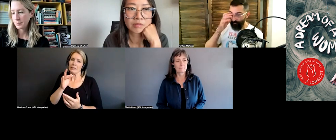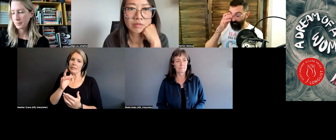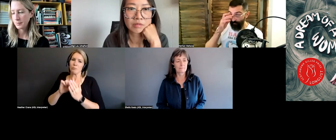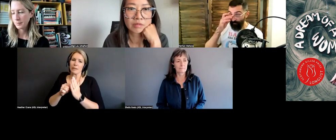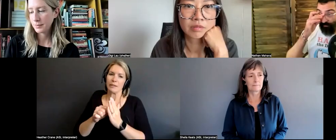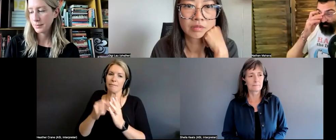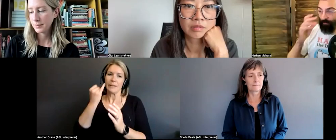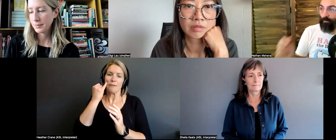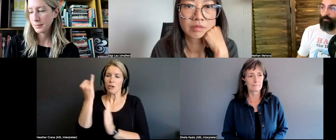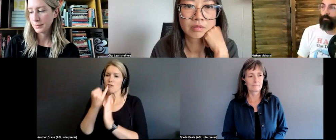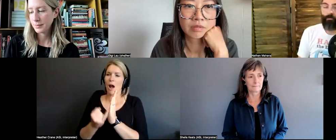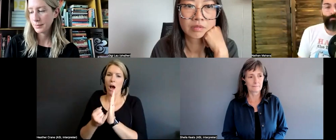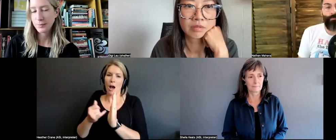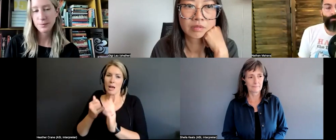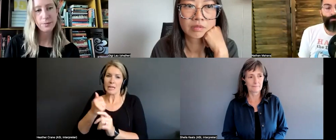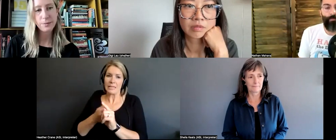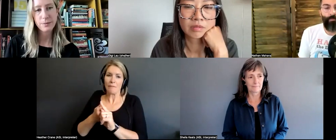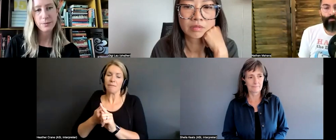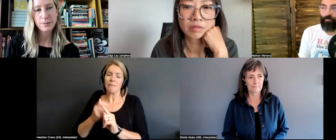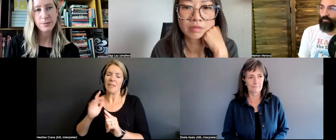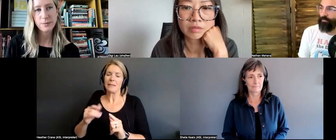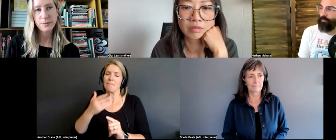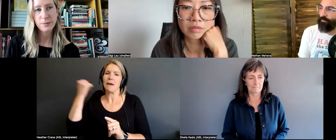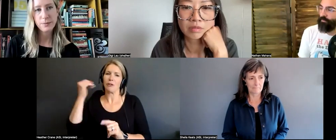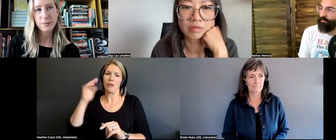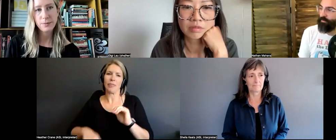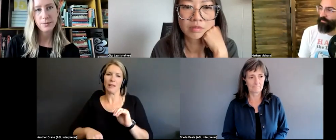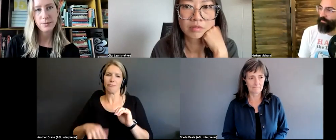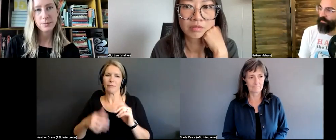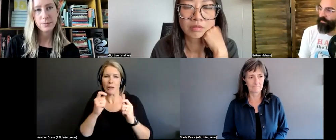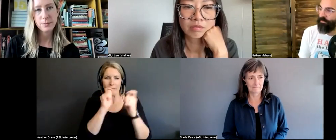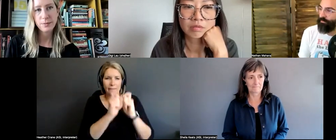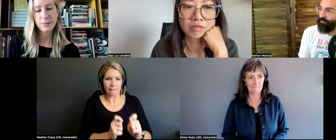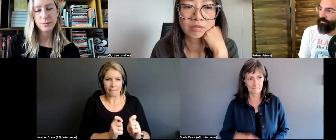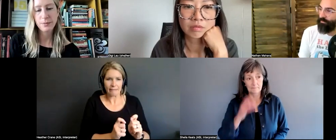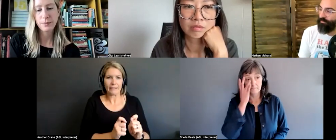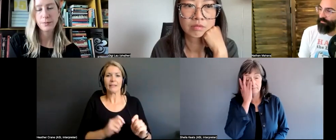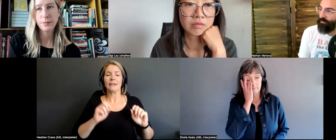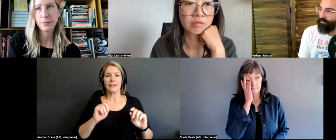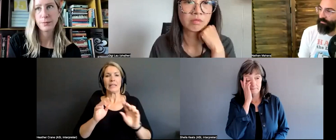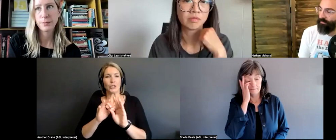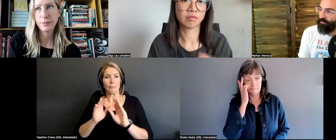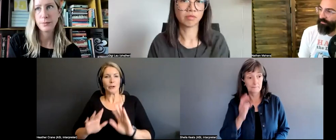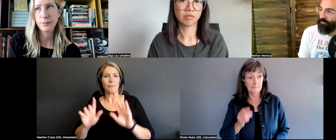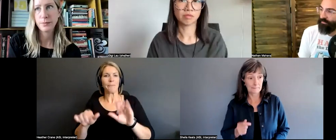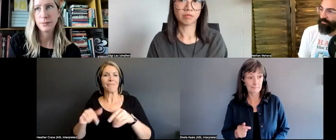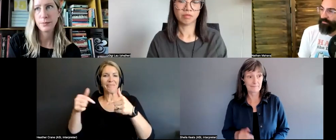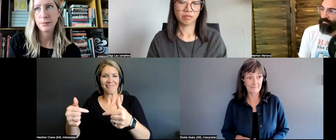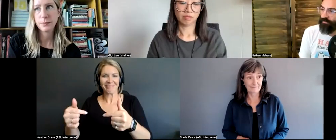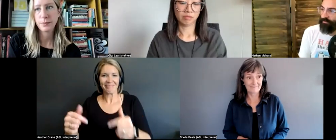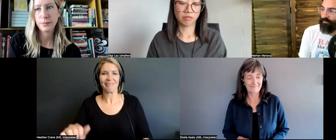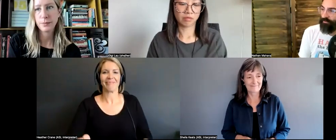trick. That's a very unconventional cover. And Ingrid, you've done a bunch of unconventional covers. We see a couple of them on the